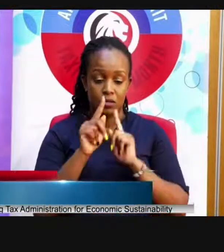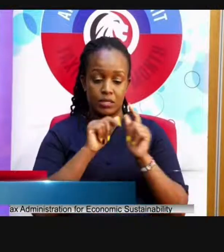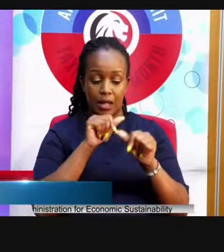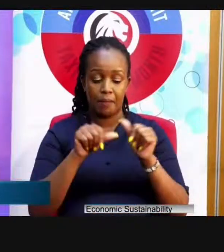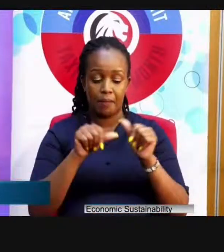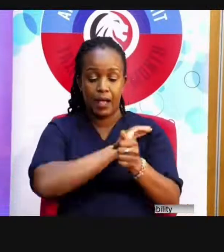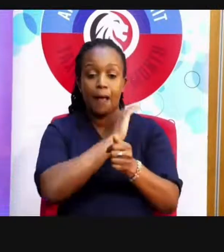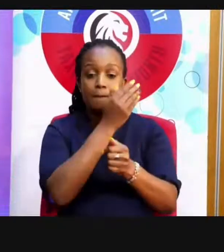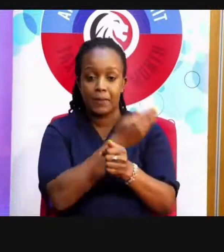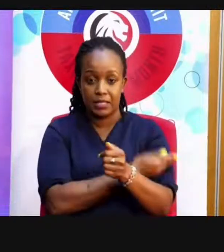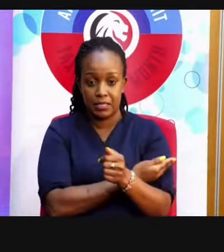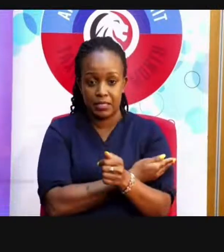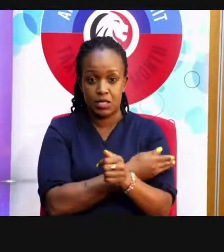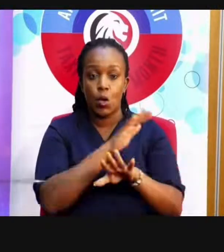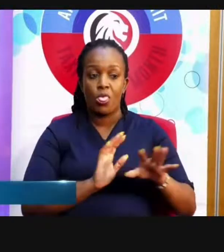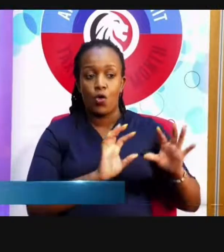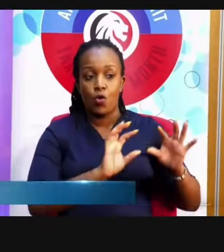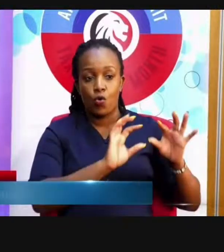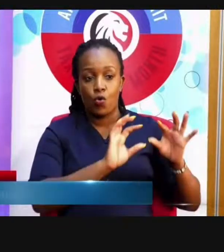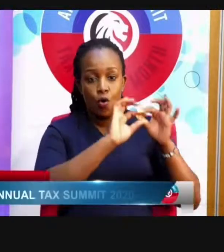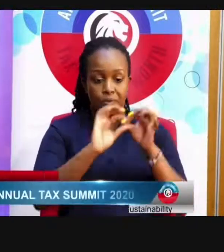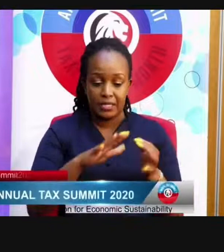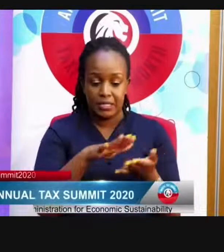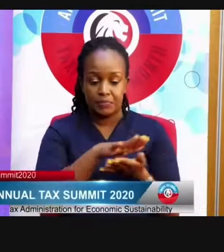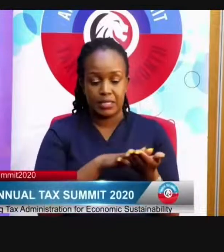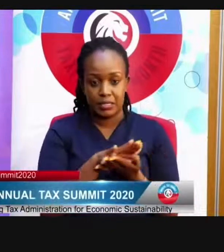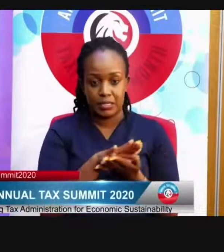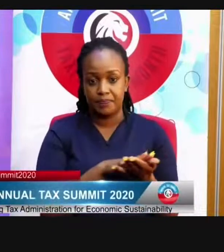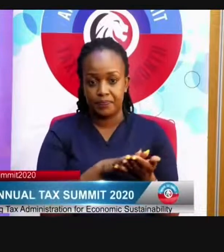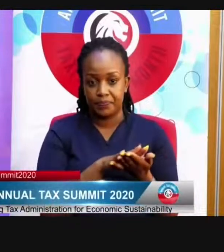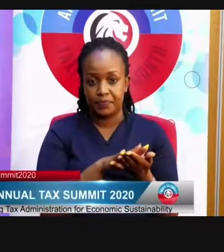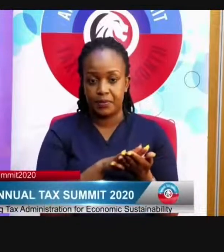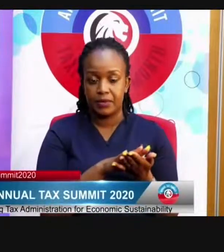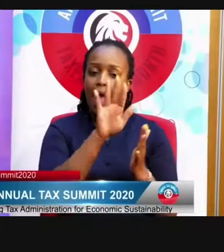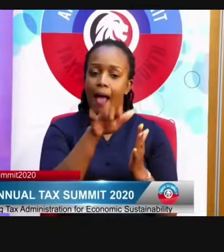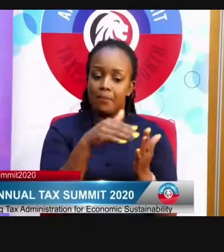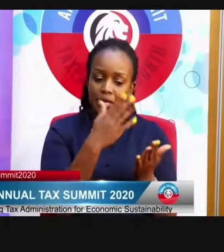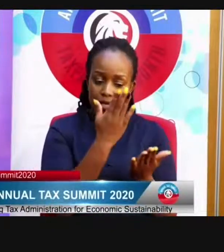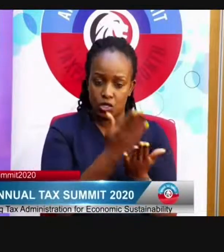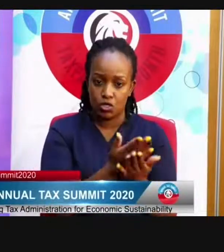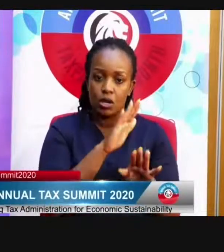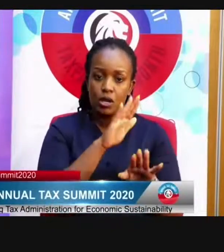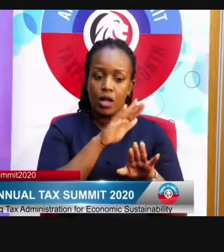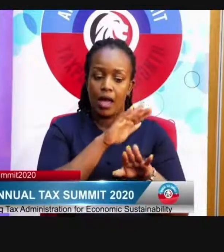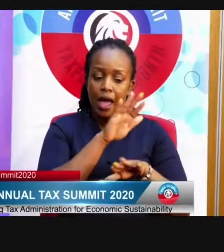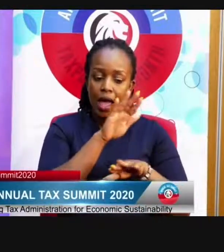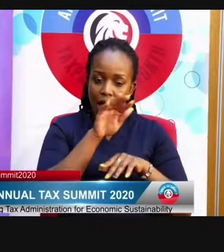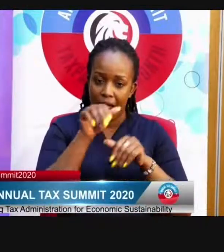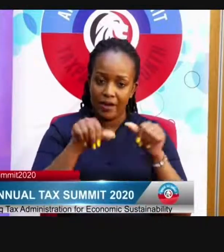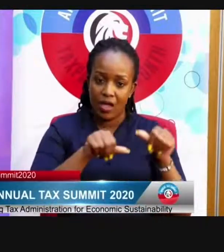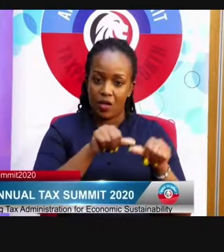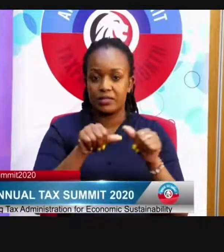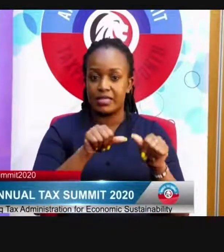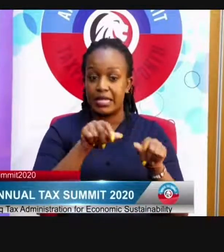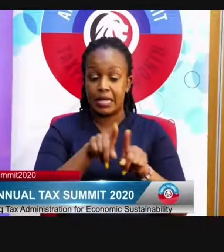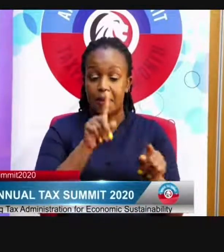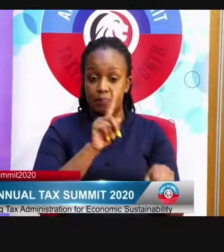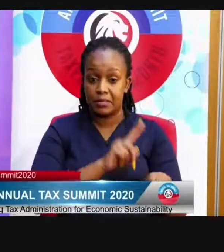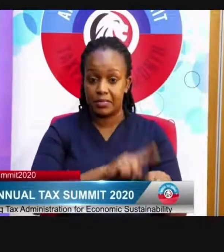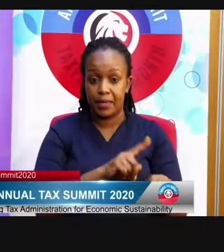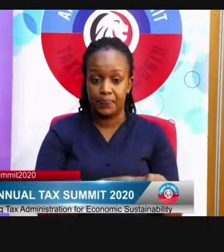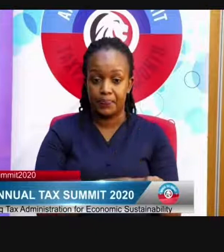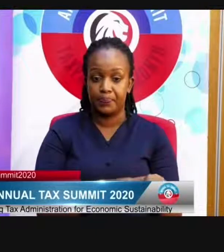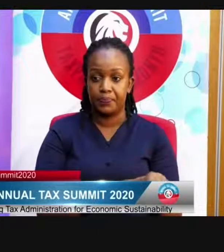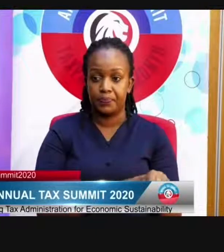corporate space. Liquidation applications around the same time have gone up by